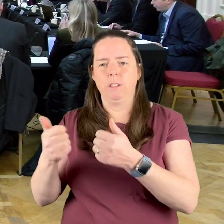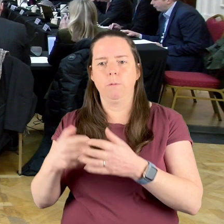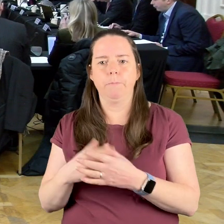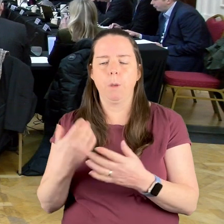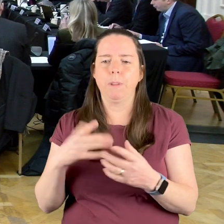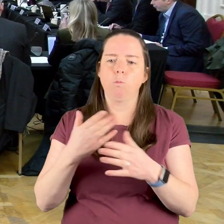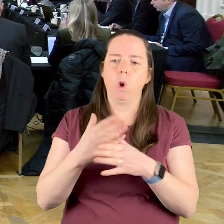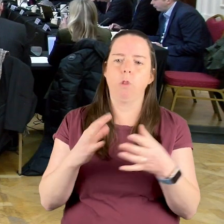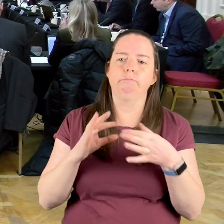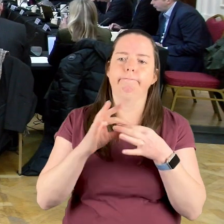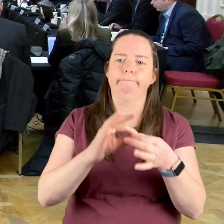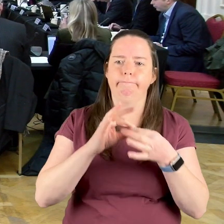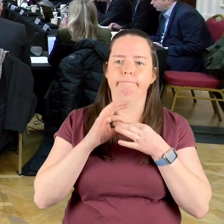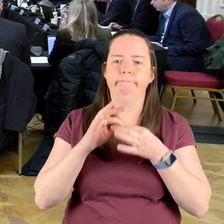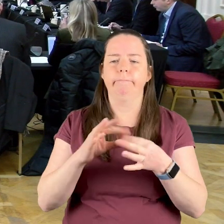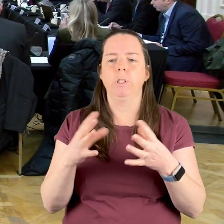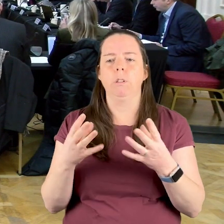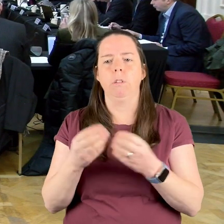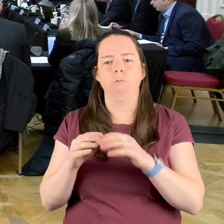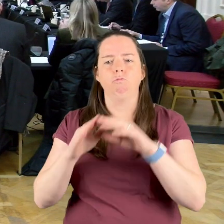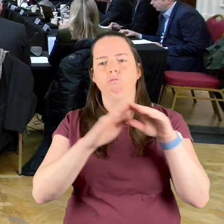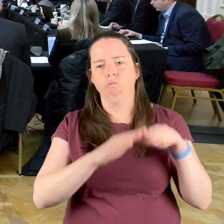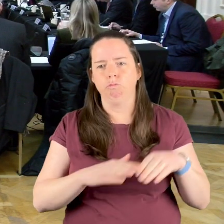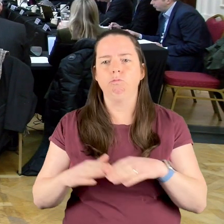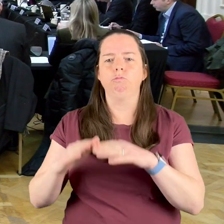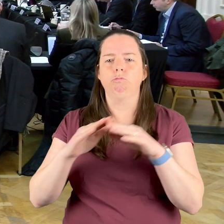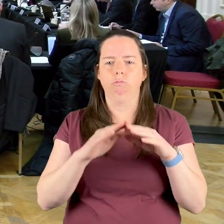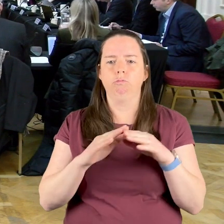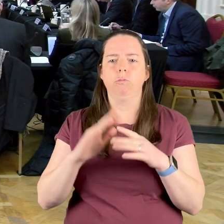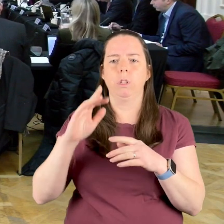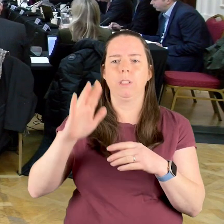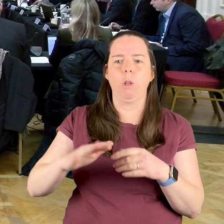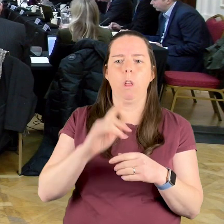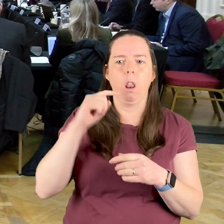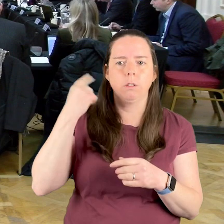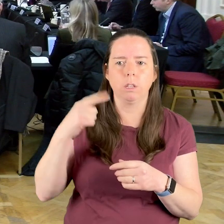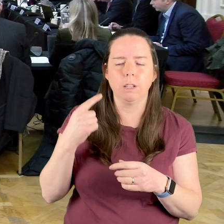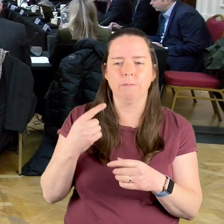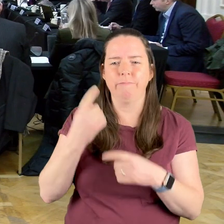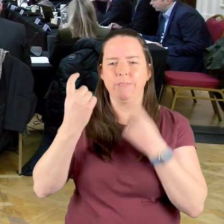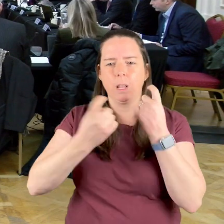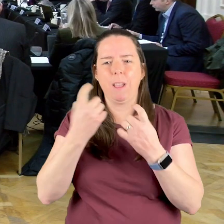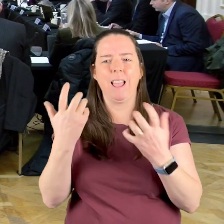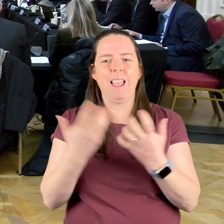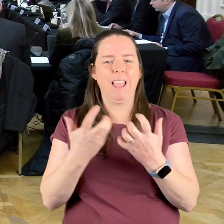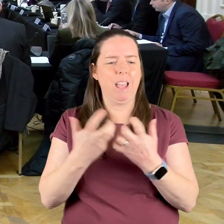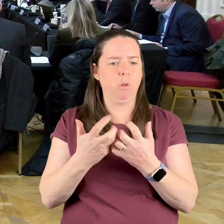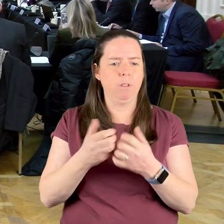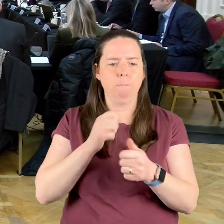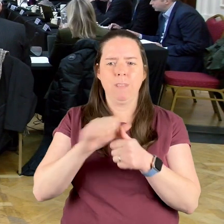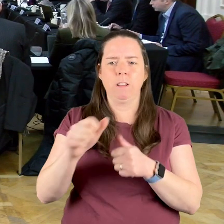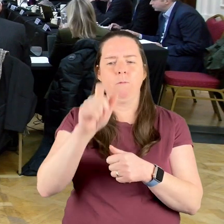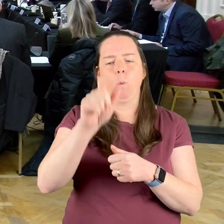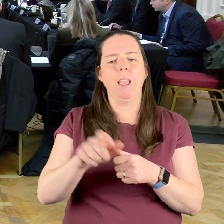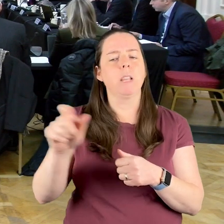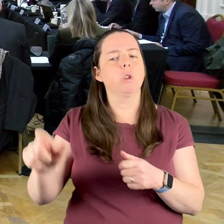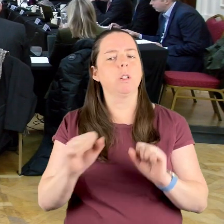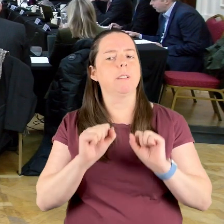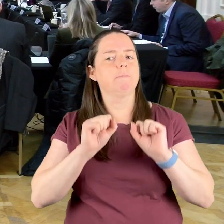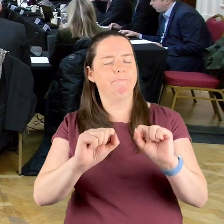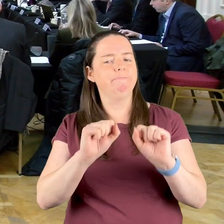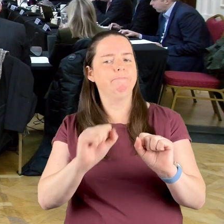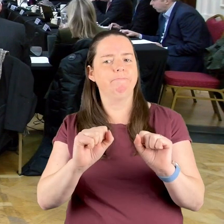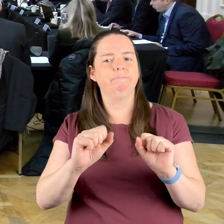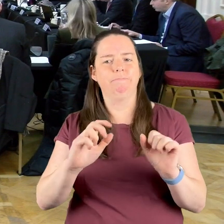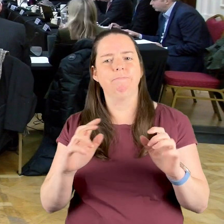passed. We've been working closely across South London to think about how we can make this work most effectively for patients in